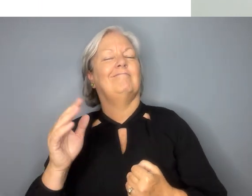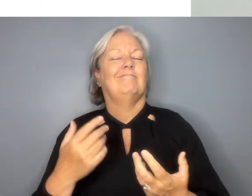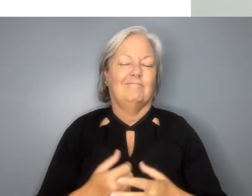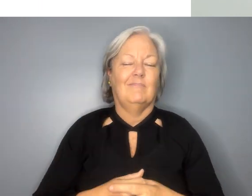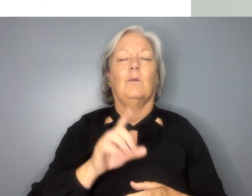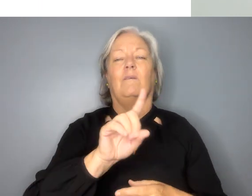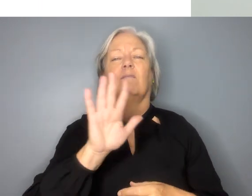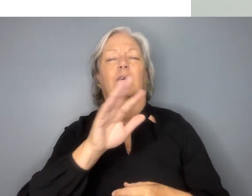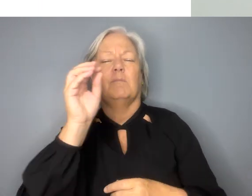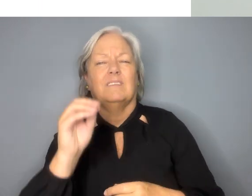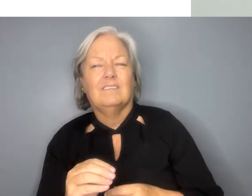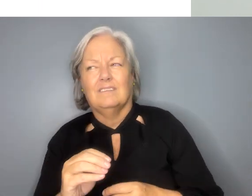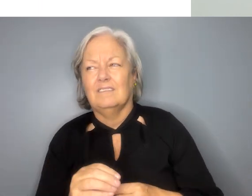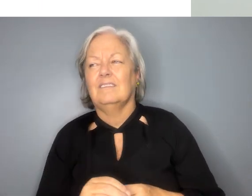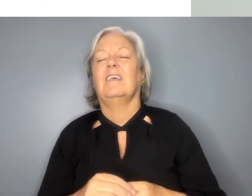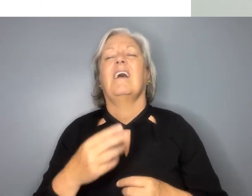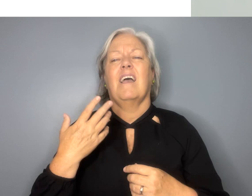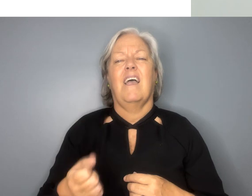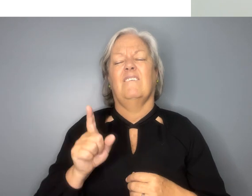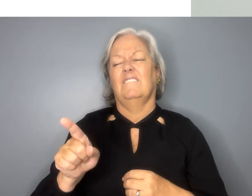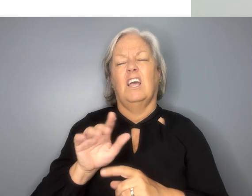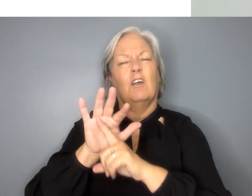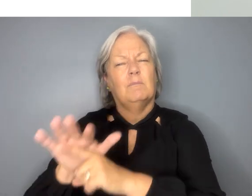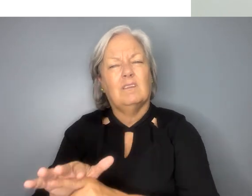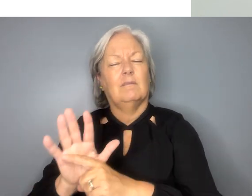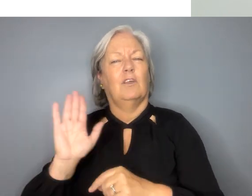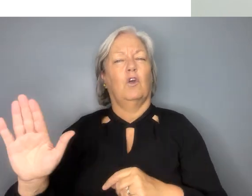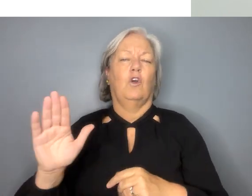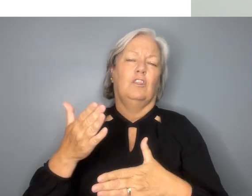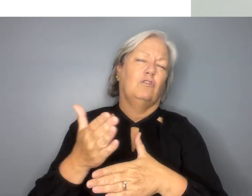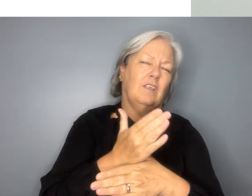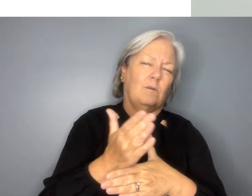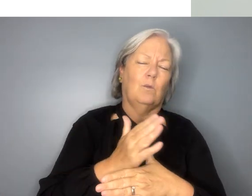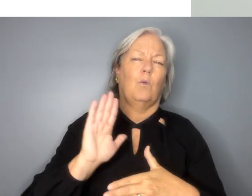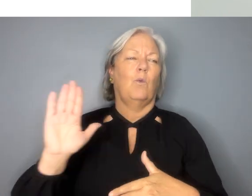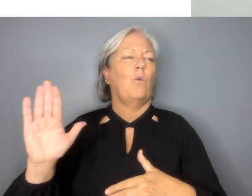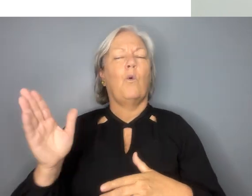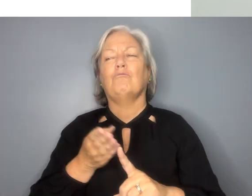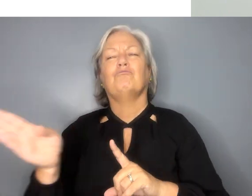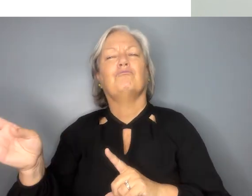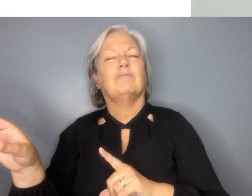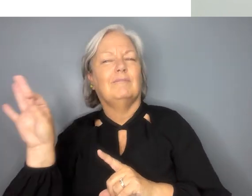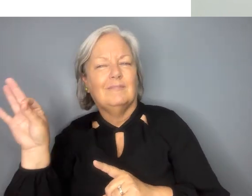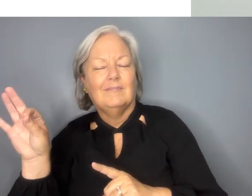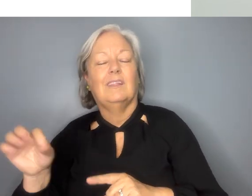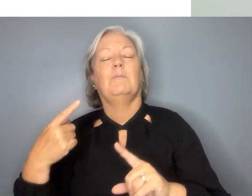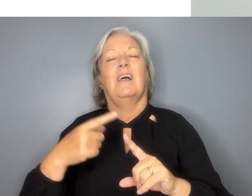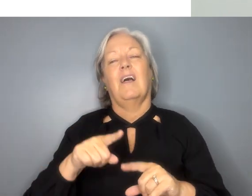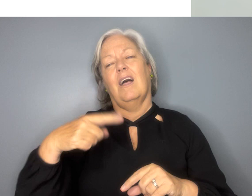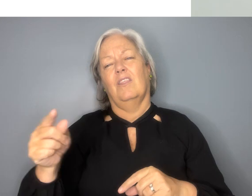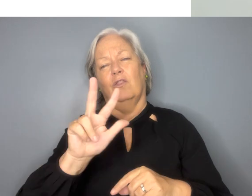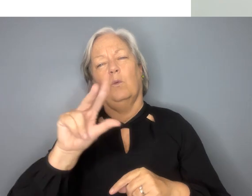identity, 15% experience physical harassment due to their gender or sexual identity, and